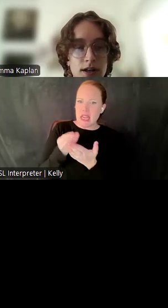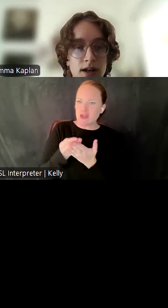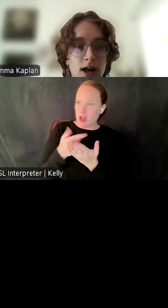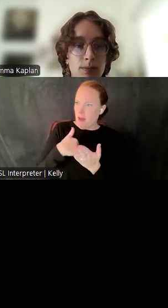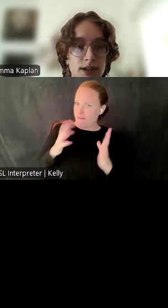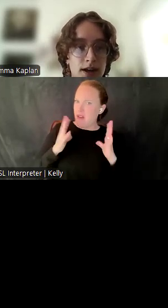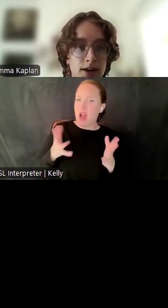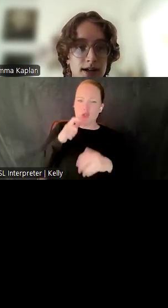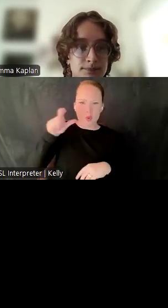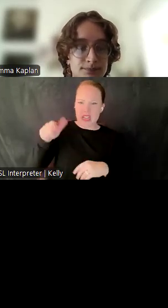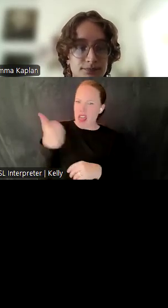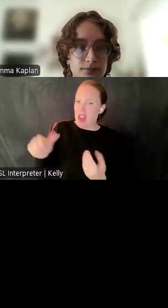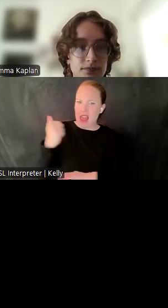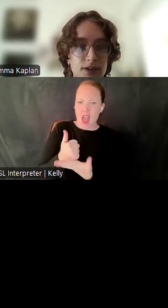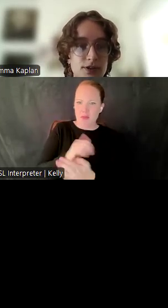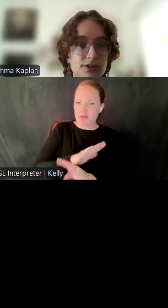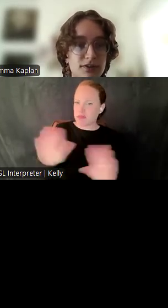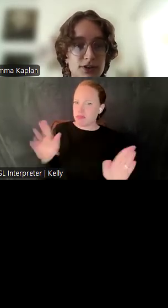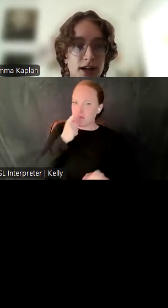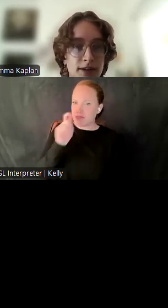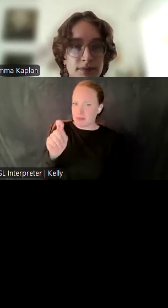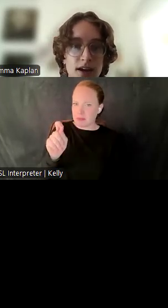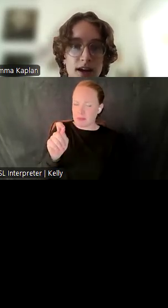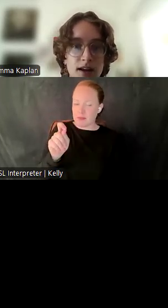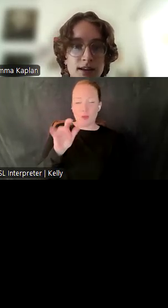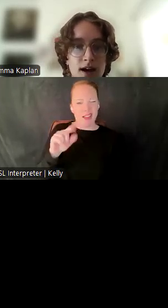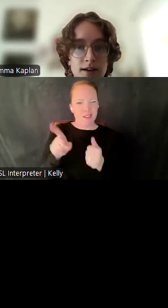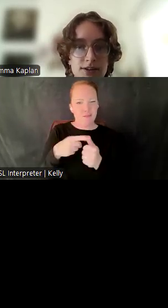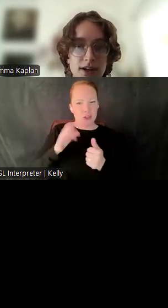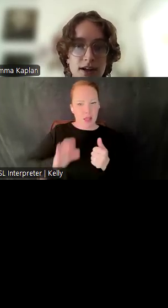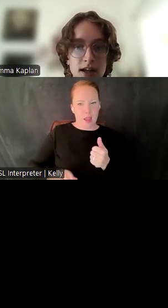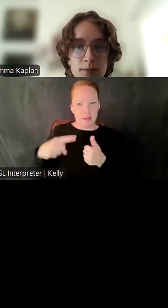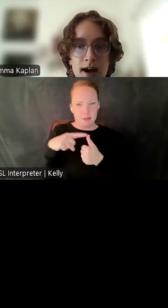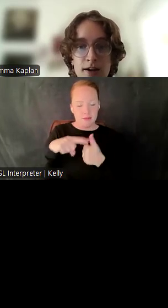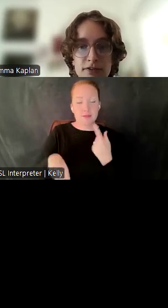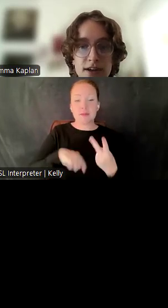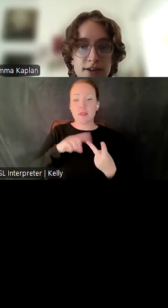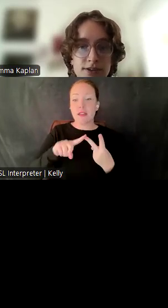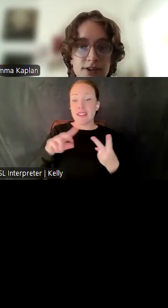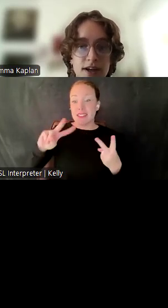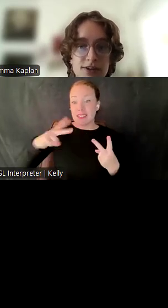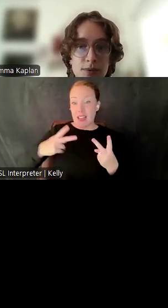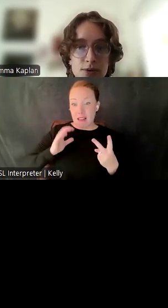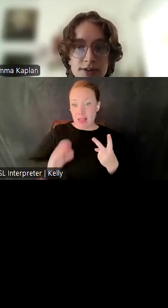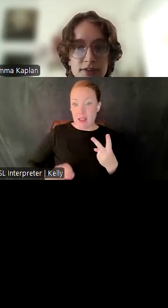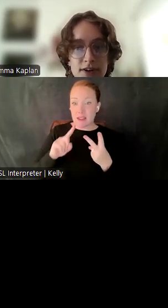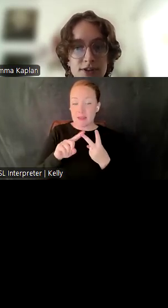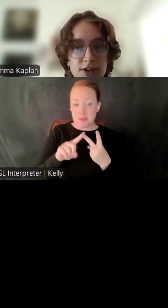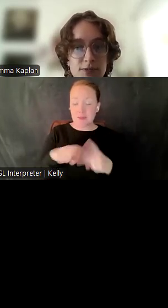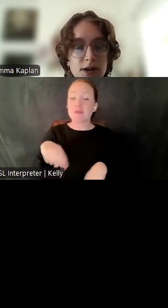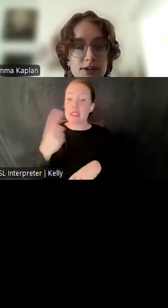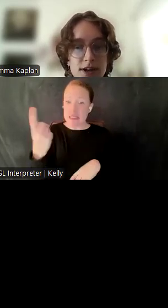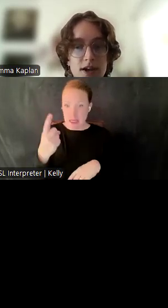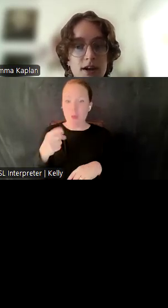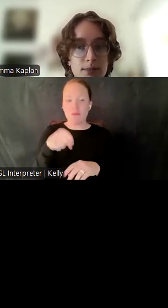want or need any help in that area. So that's the first client. And then the second client we have is someone who identifies